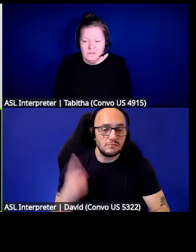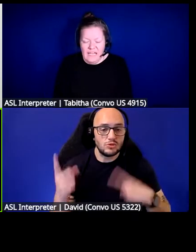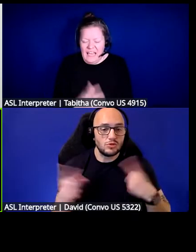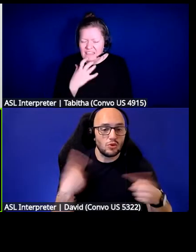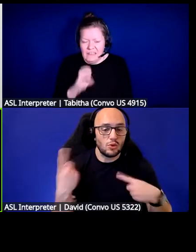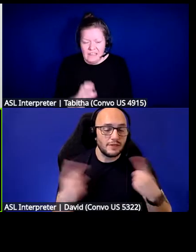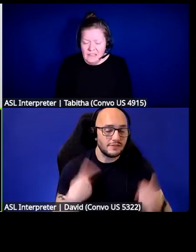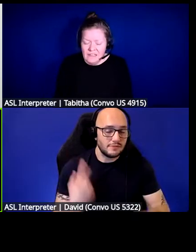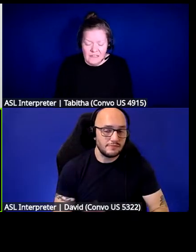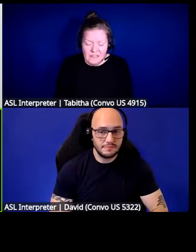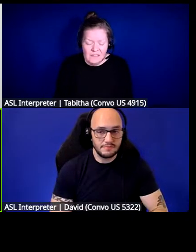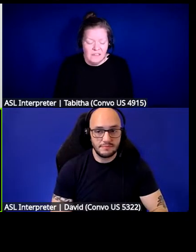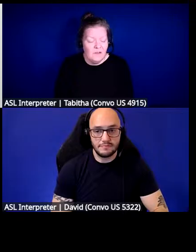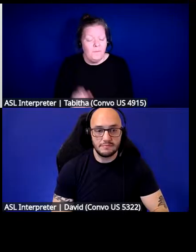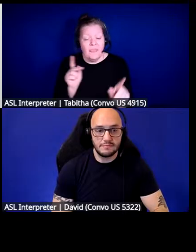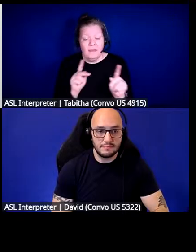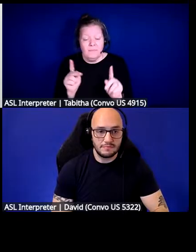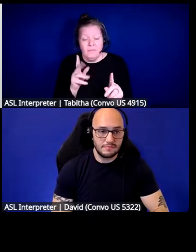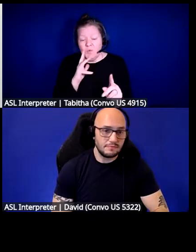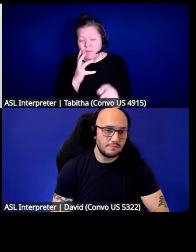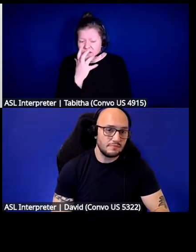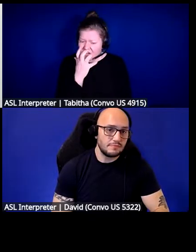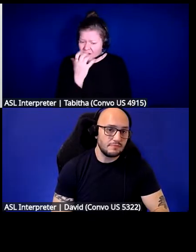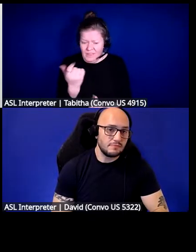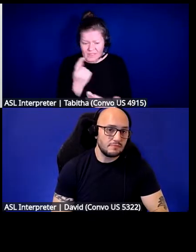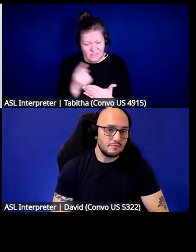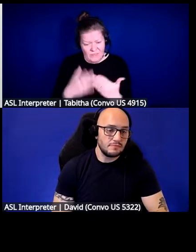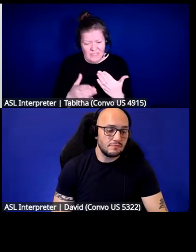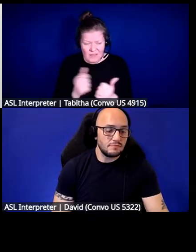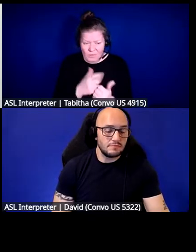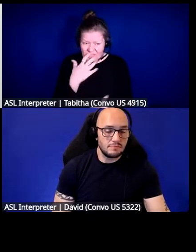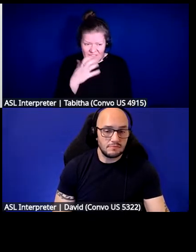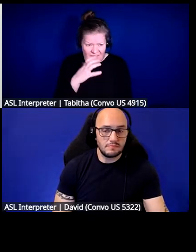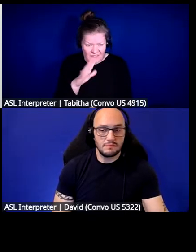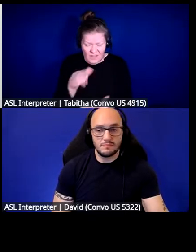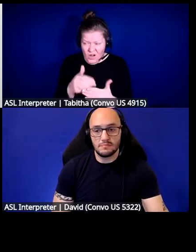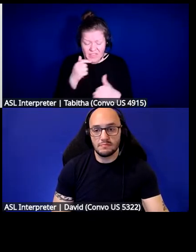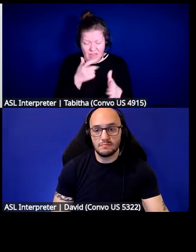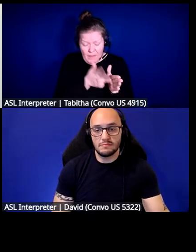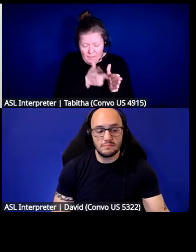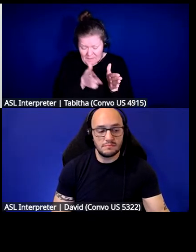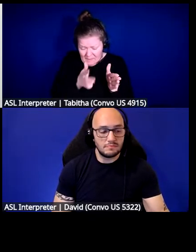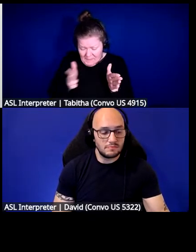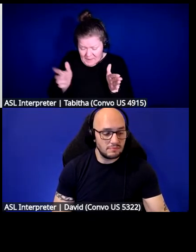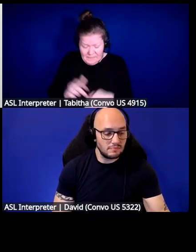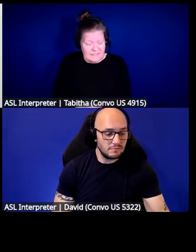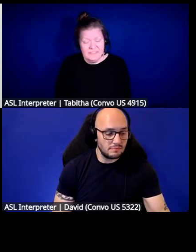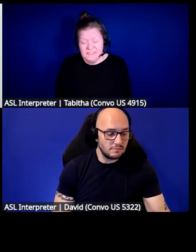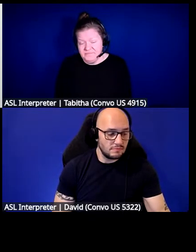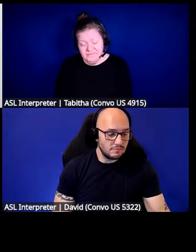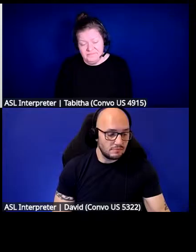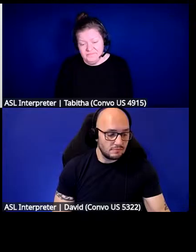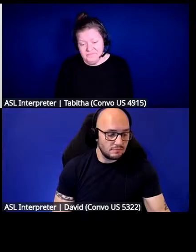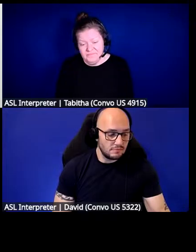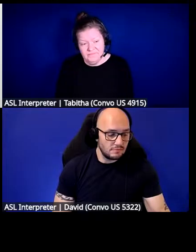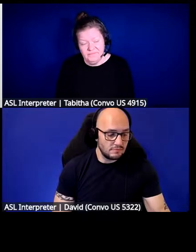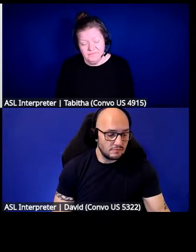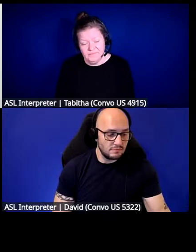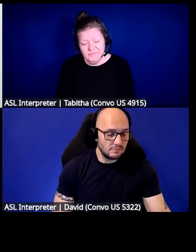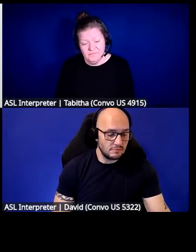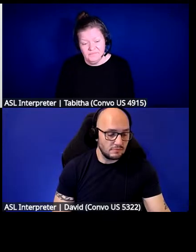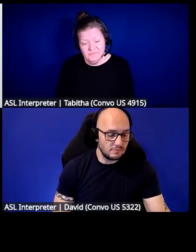heat. People going to be grumpy this weekend with the heat and all them side by sides. I do want to point out one